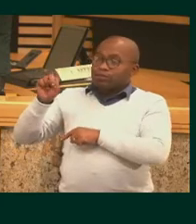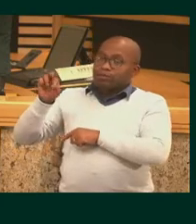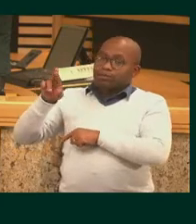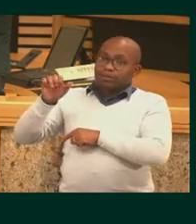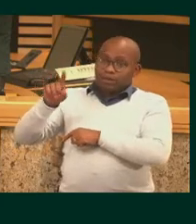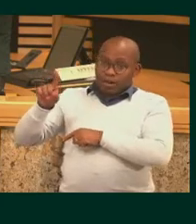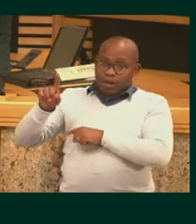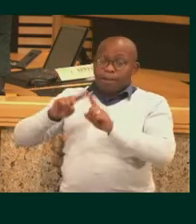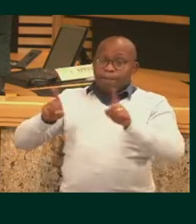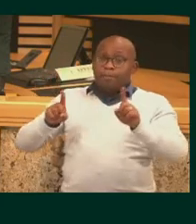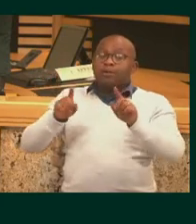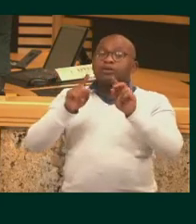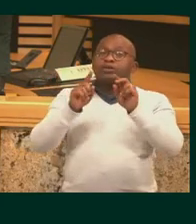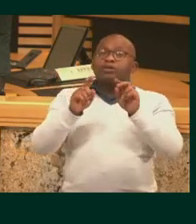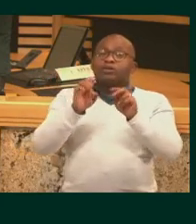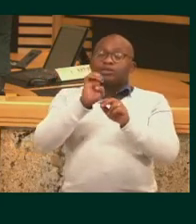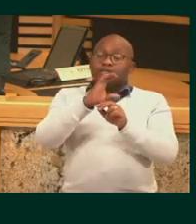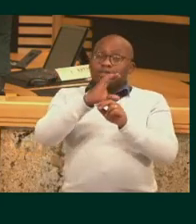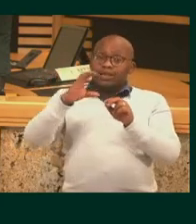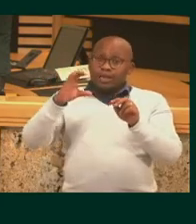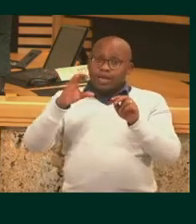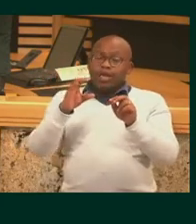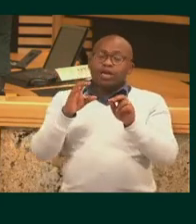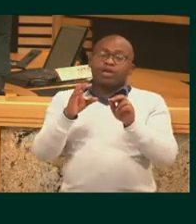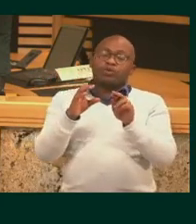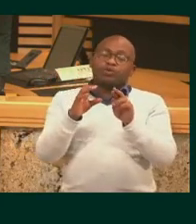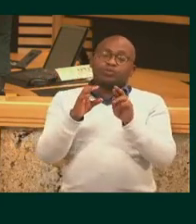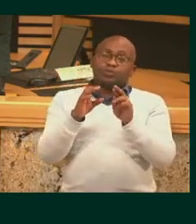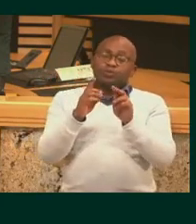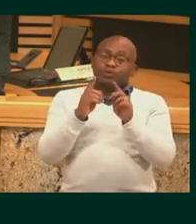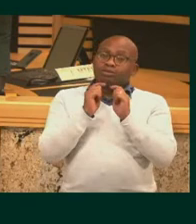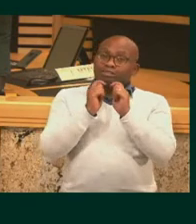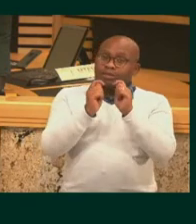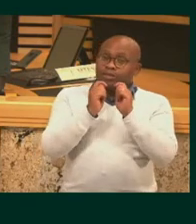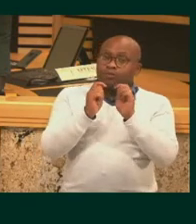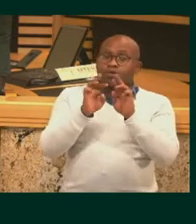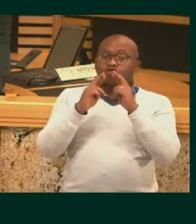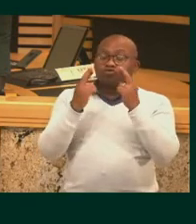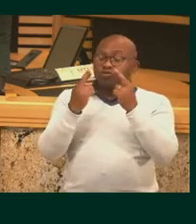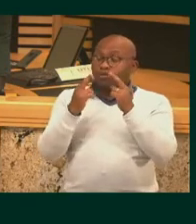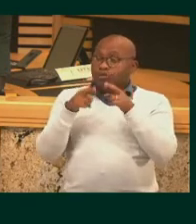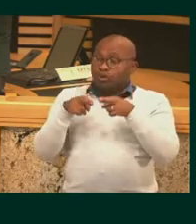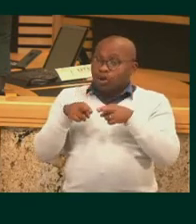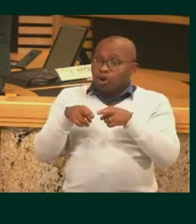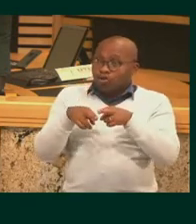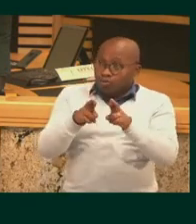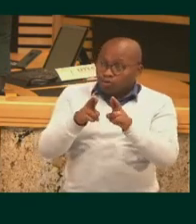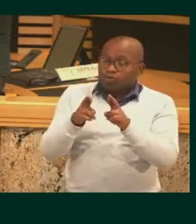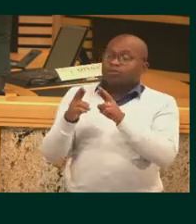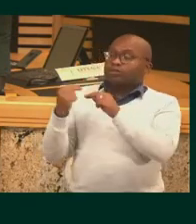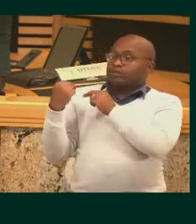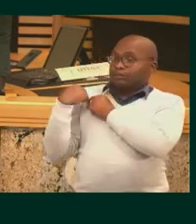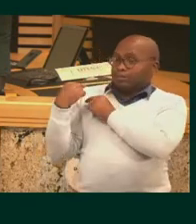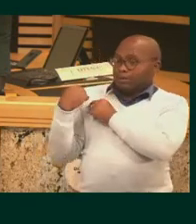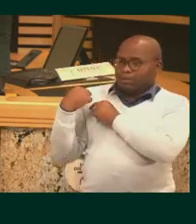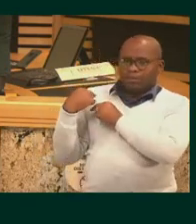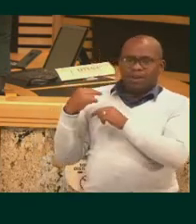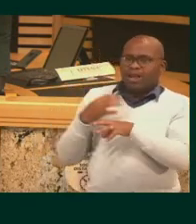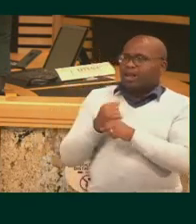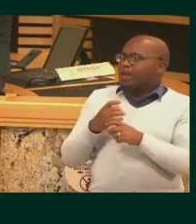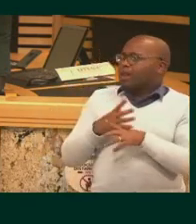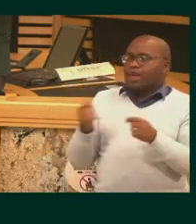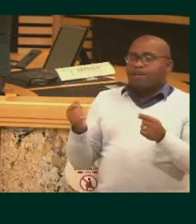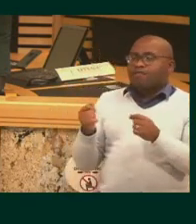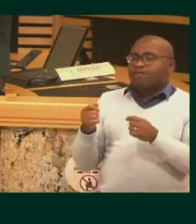Transport is responsible for signage and fencing on provincial roads however due to vandalism and theft it has not invested much on these